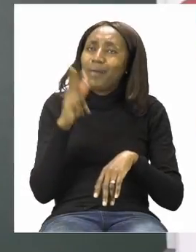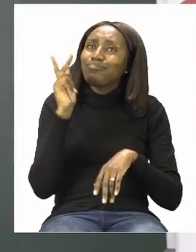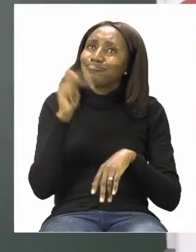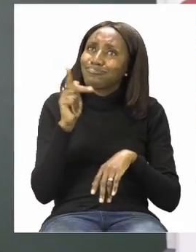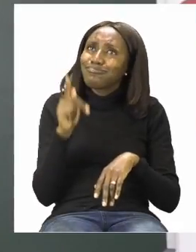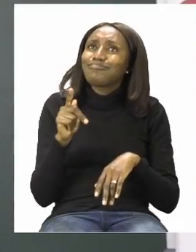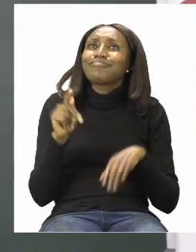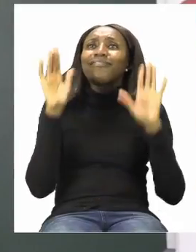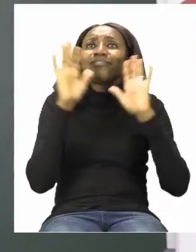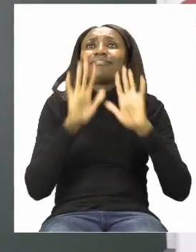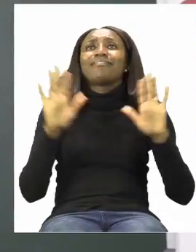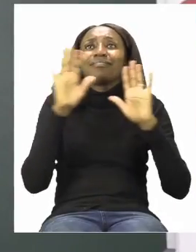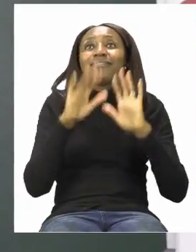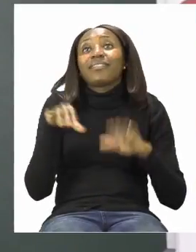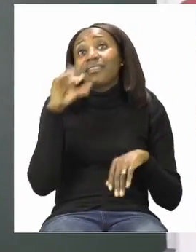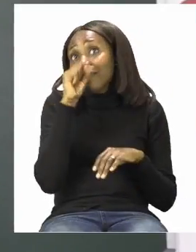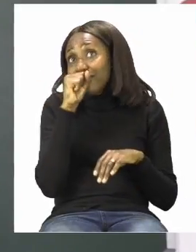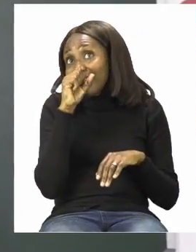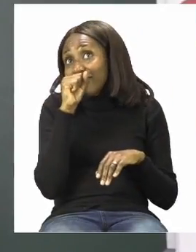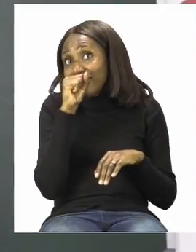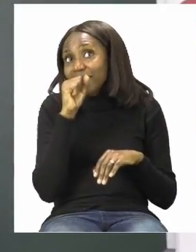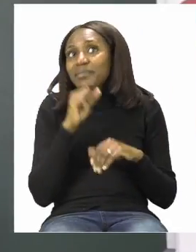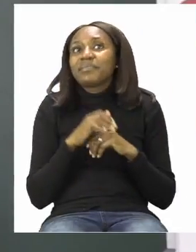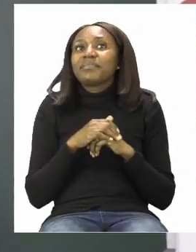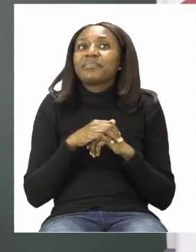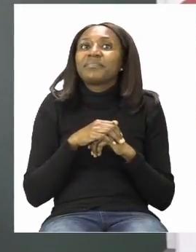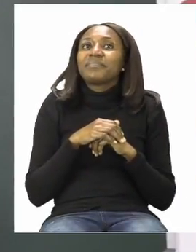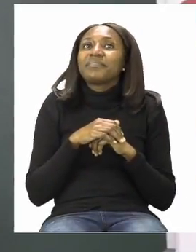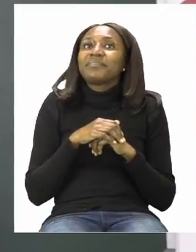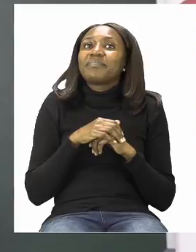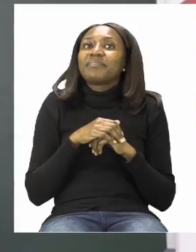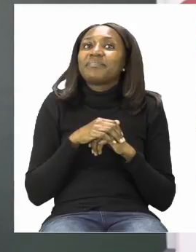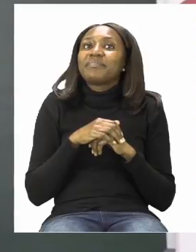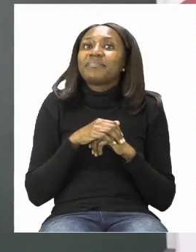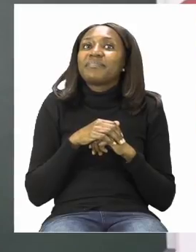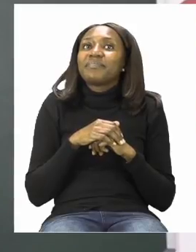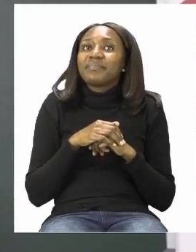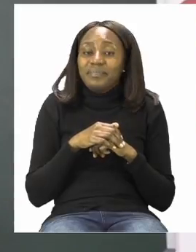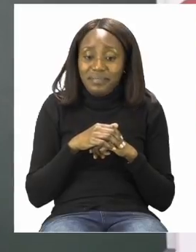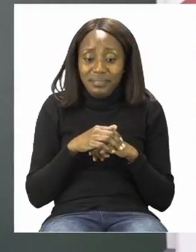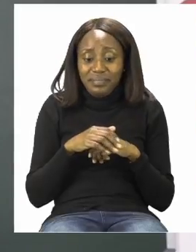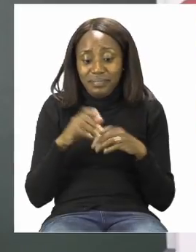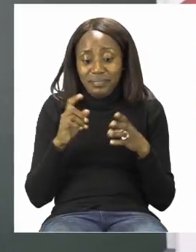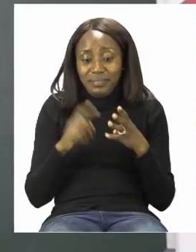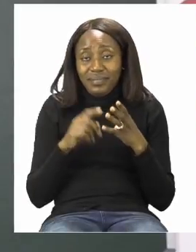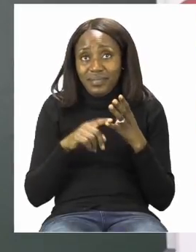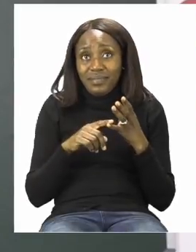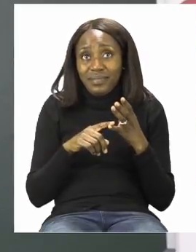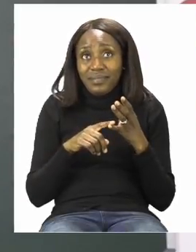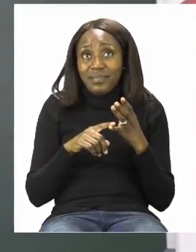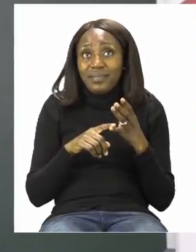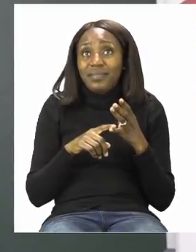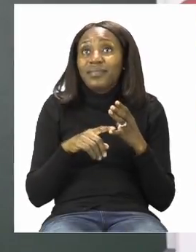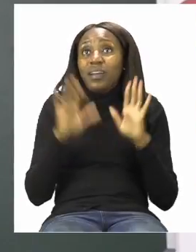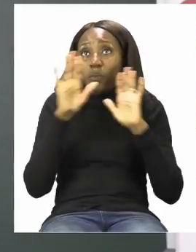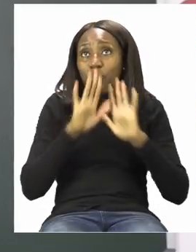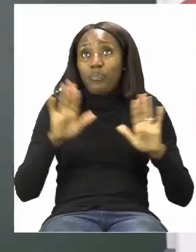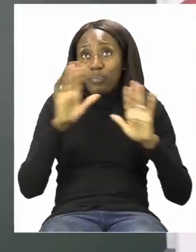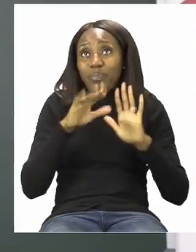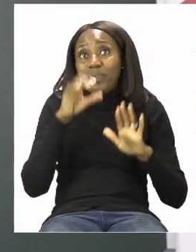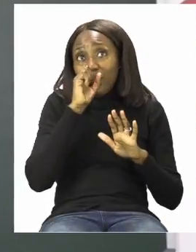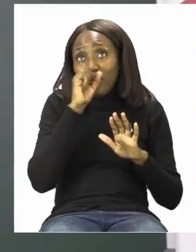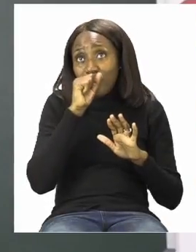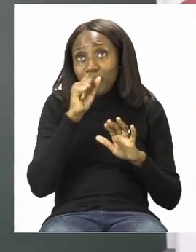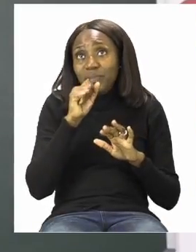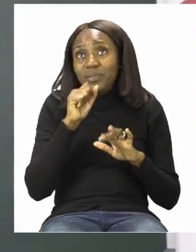is orange. And then I have an orange color as